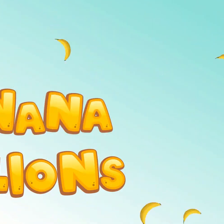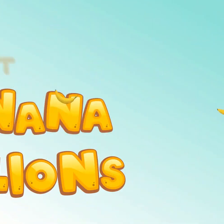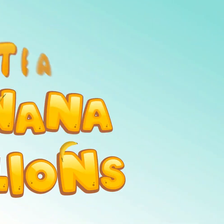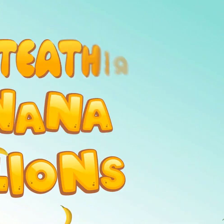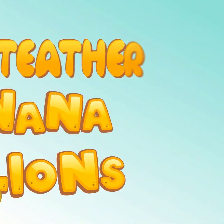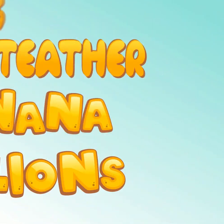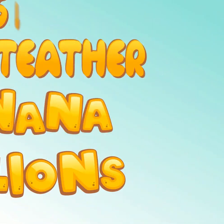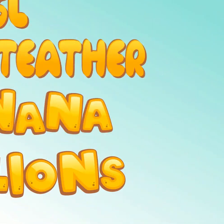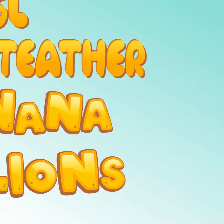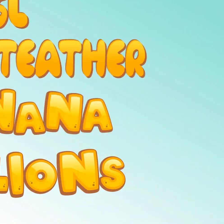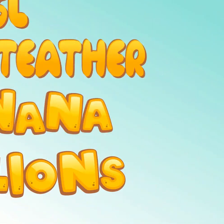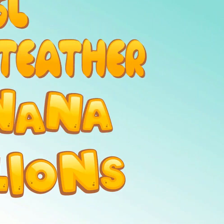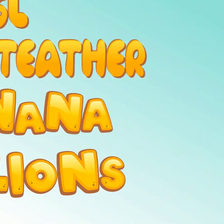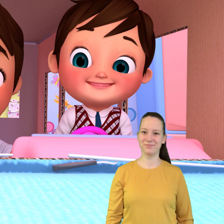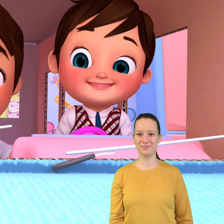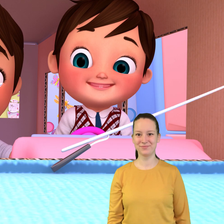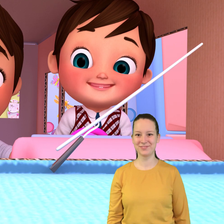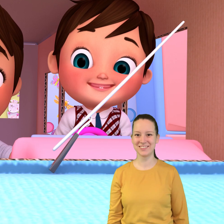s